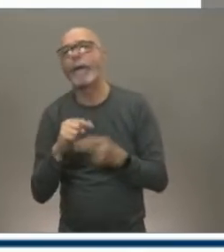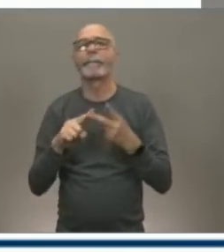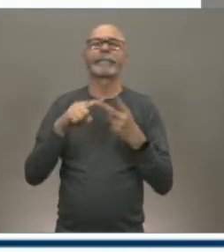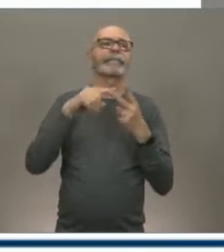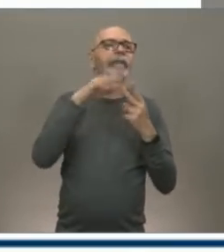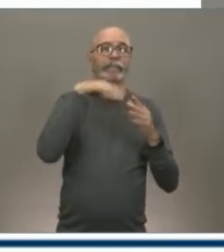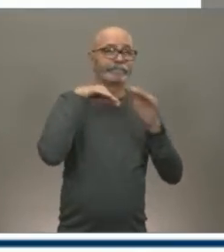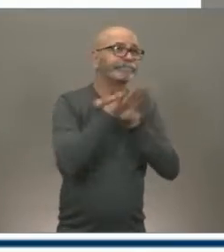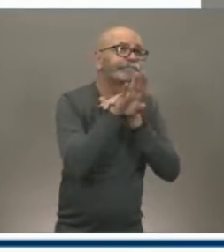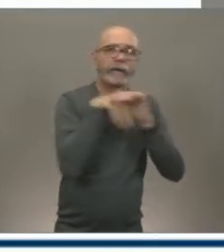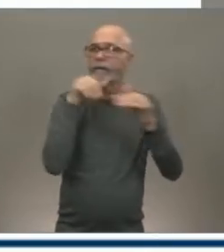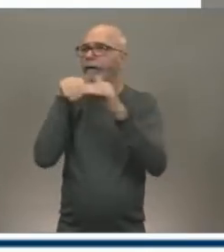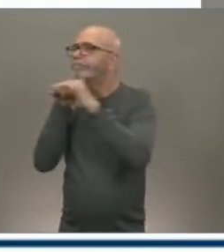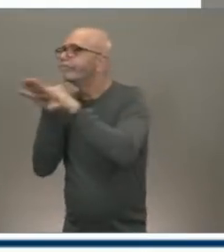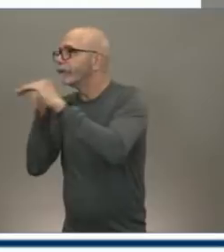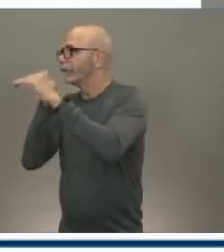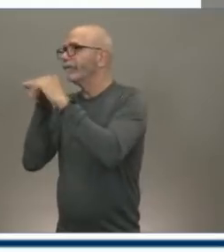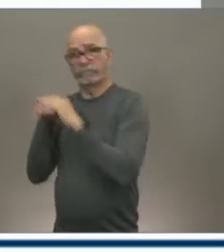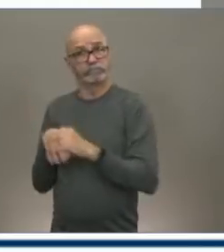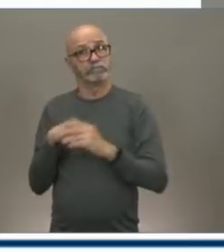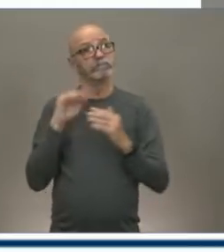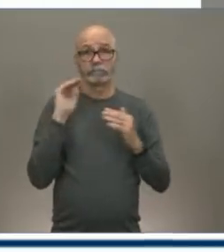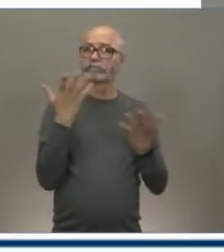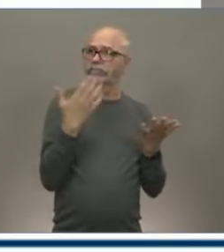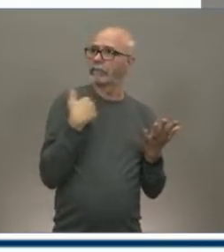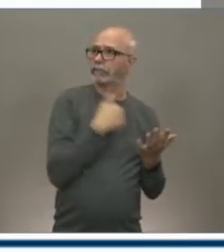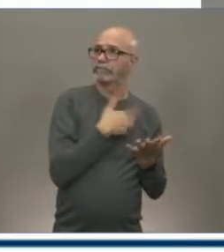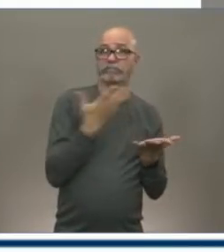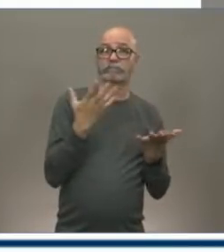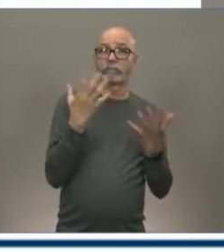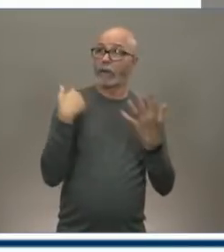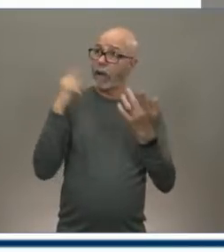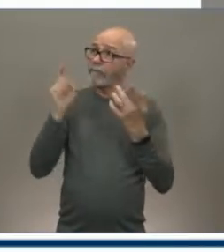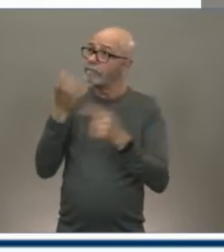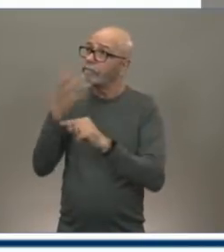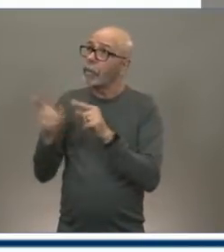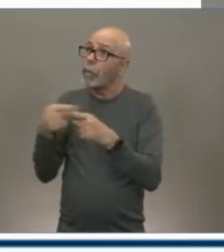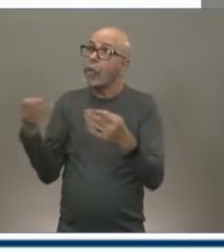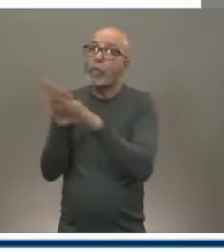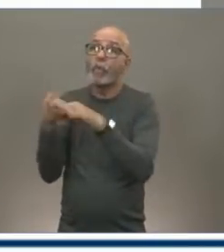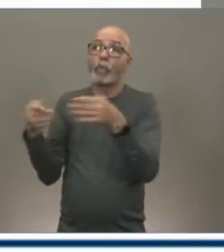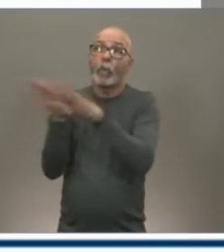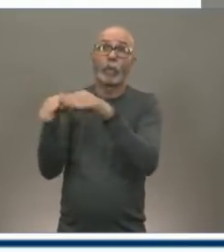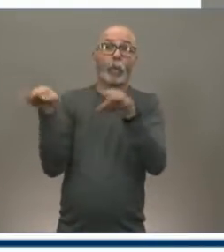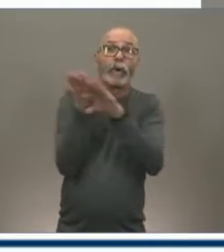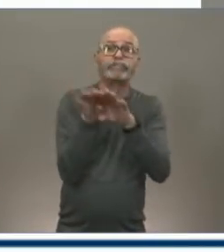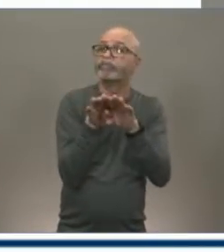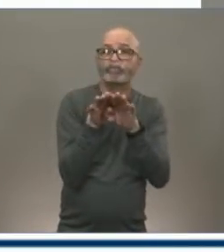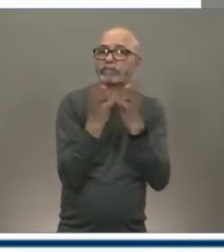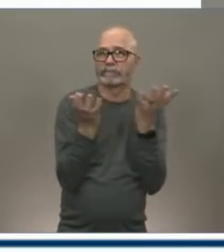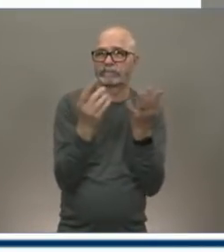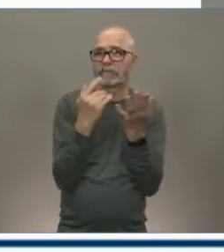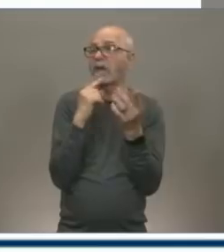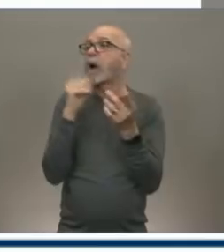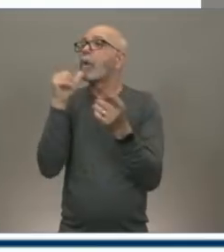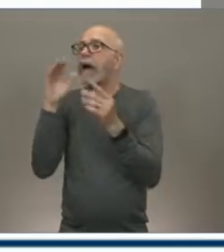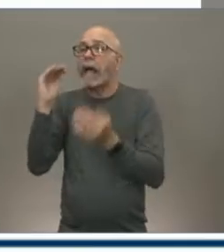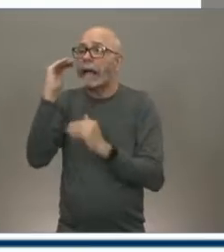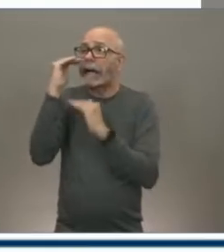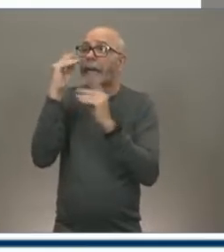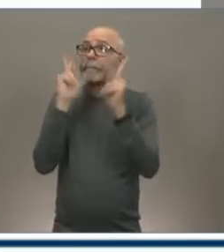So the restrictions we have in place are working, and it's really encouraging to have reports like this to hear